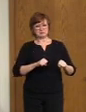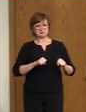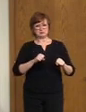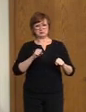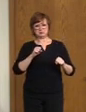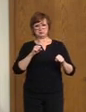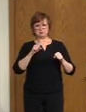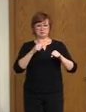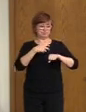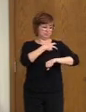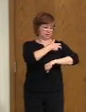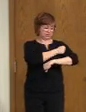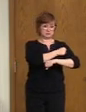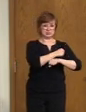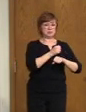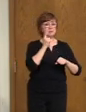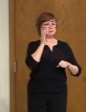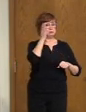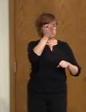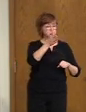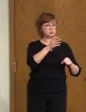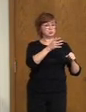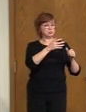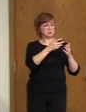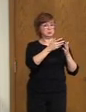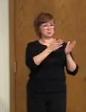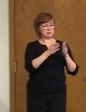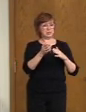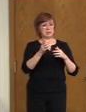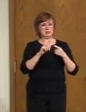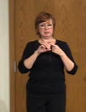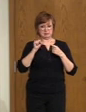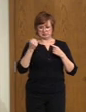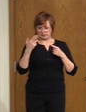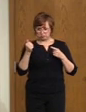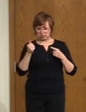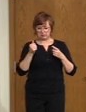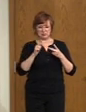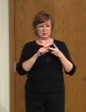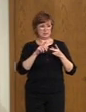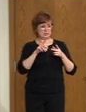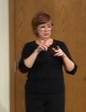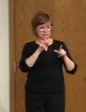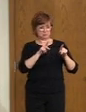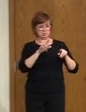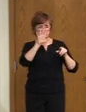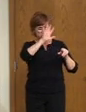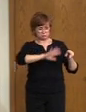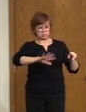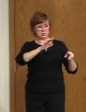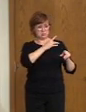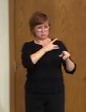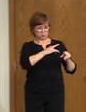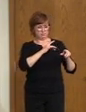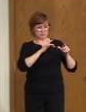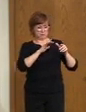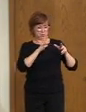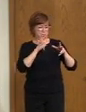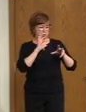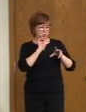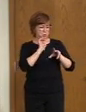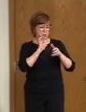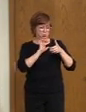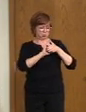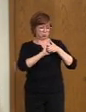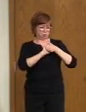know, the vaccination program will require a focused effort on behalf of the Saskatchewan Health Authority and our partners, and we want to make sure that the system has as